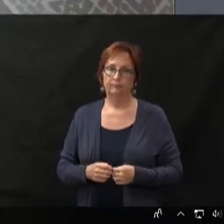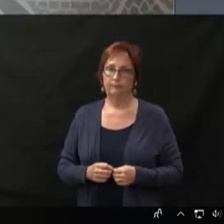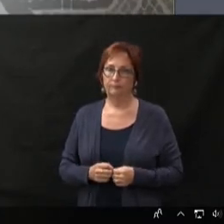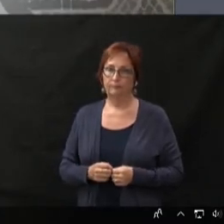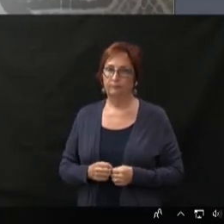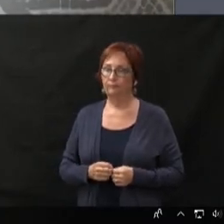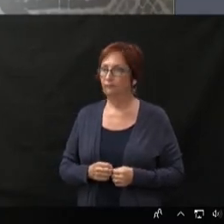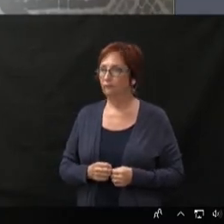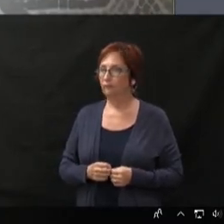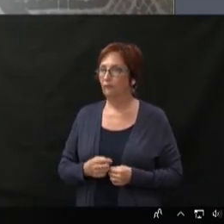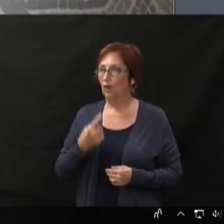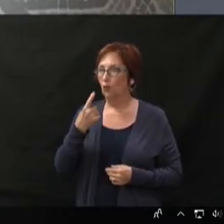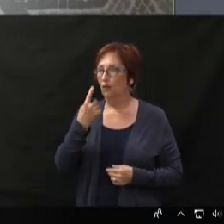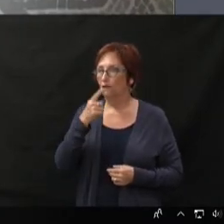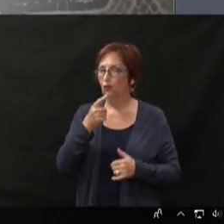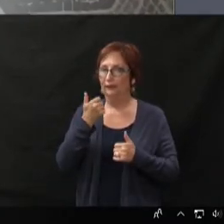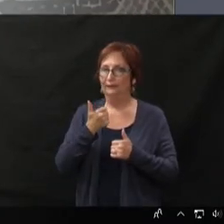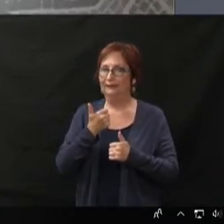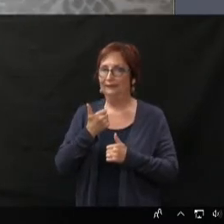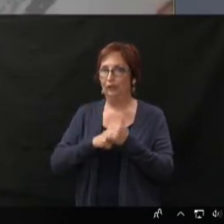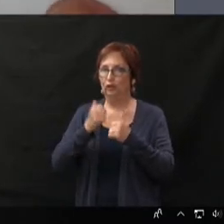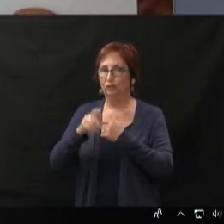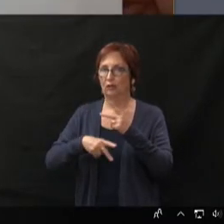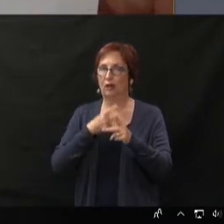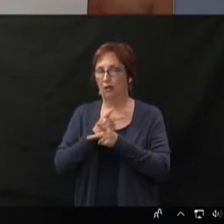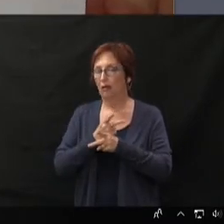They have one for each kind.